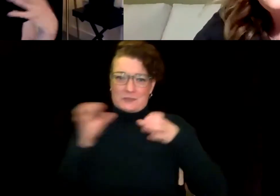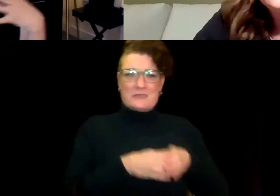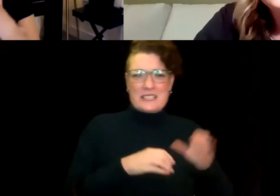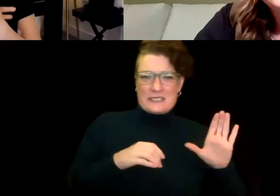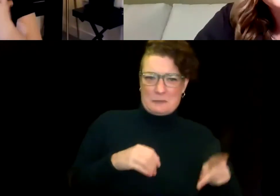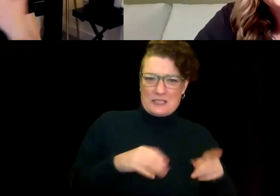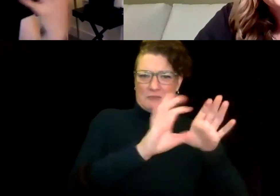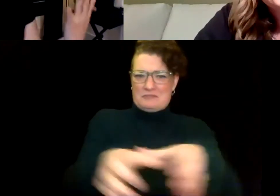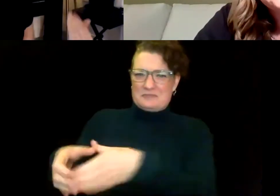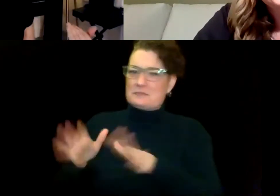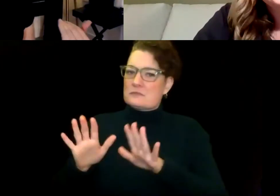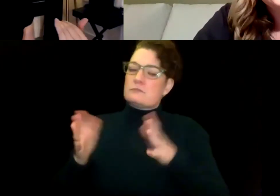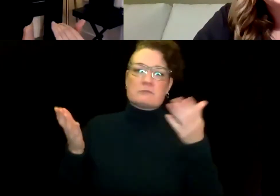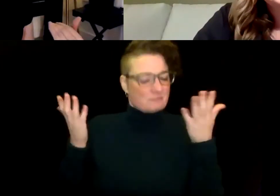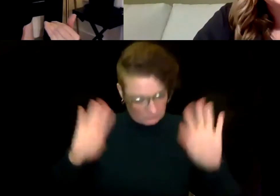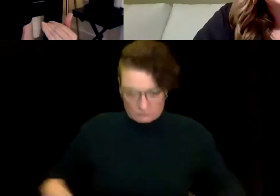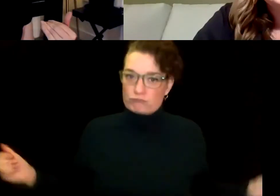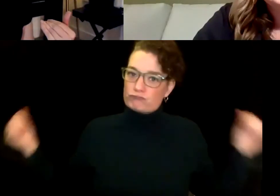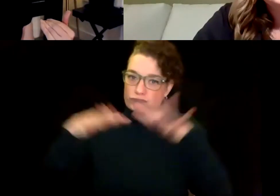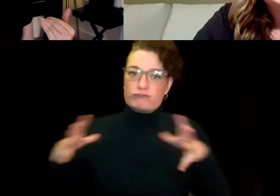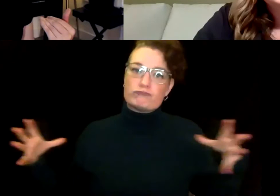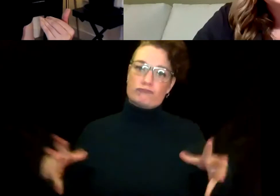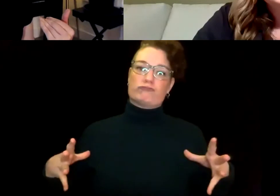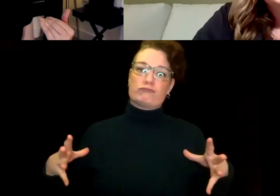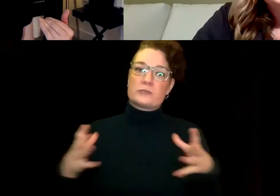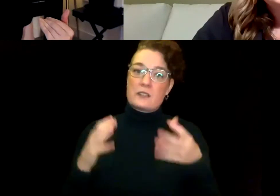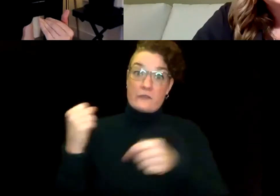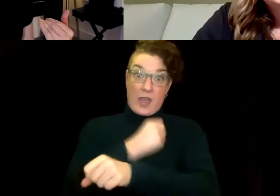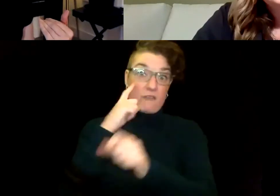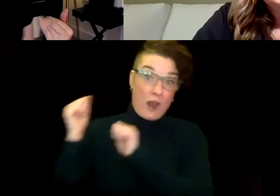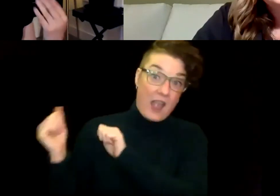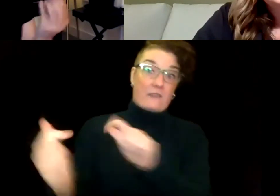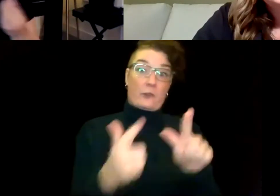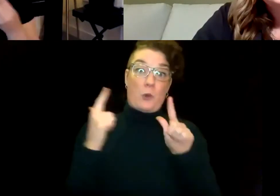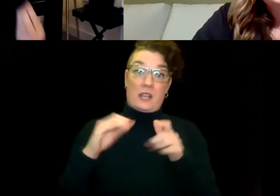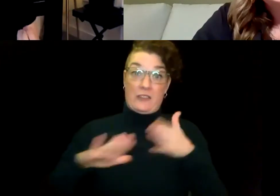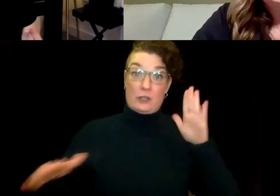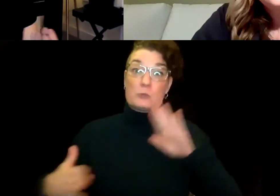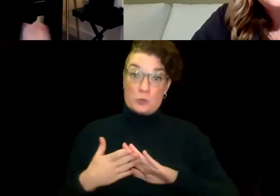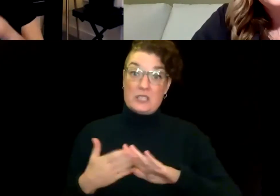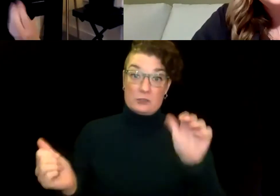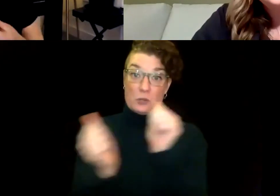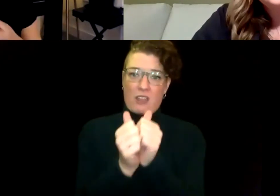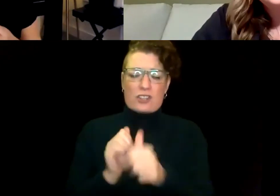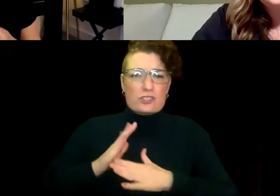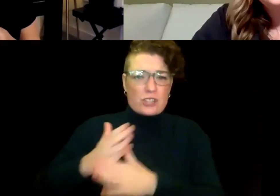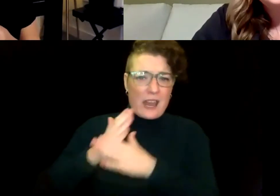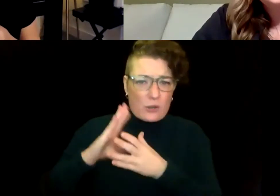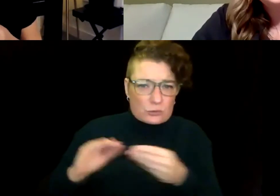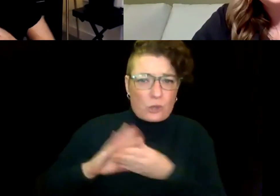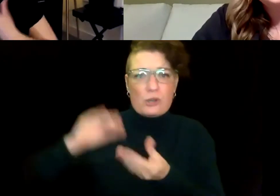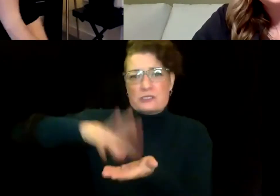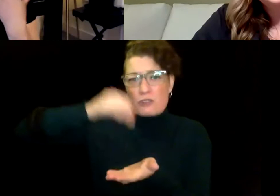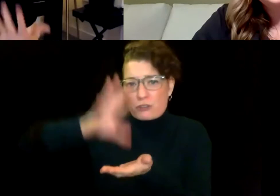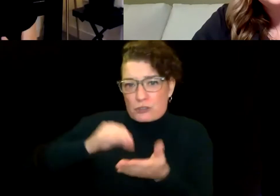we're gonna fight for everybody in this community, because we're going to share each other's stories, learn each other's stories, and